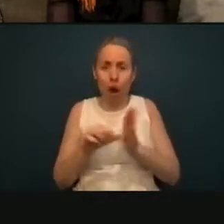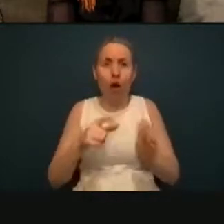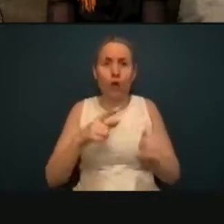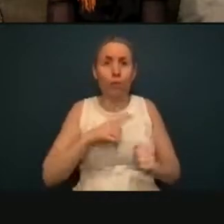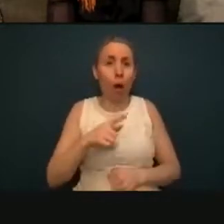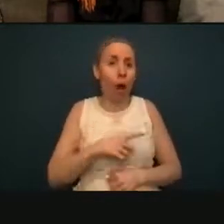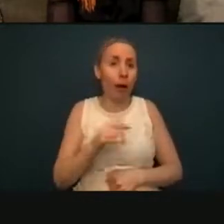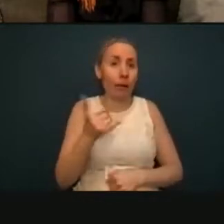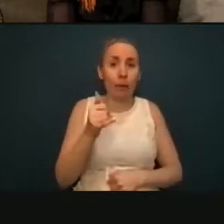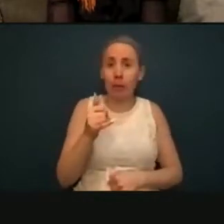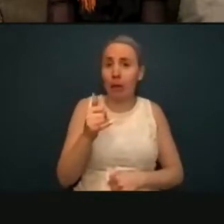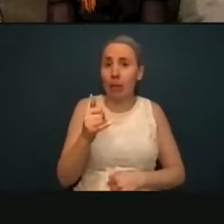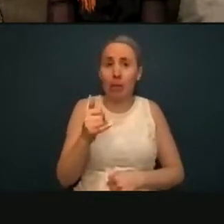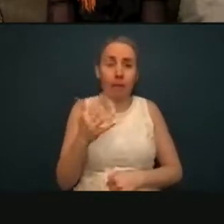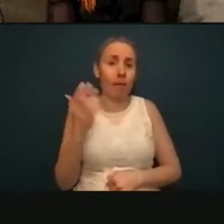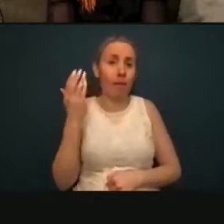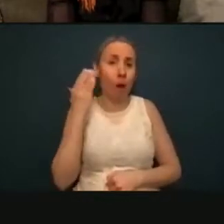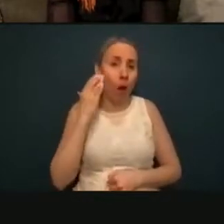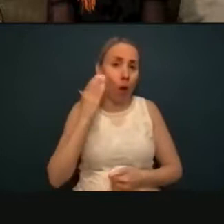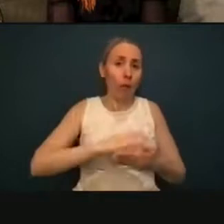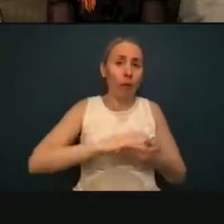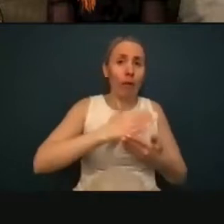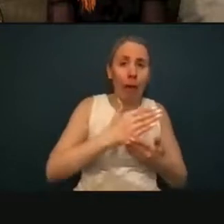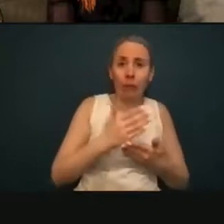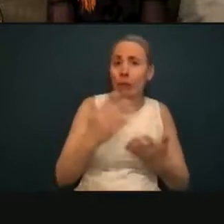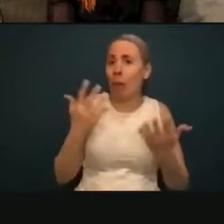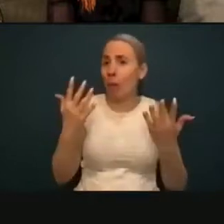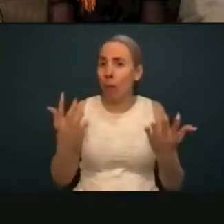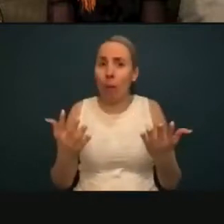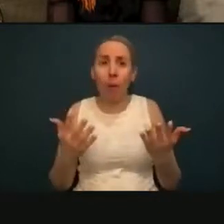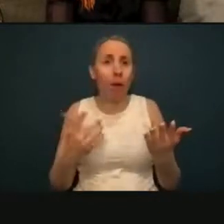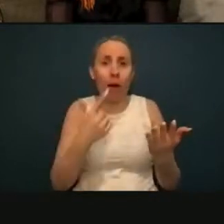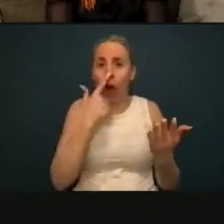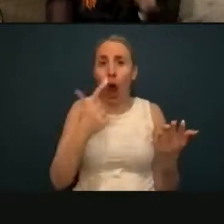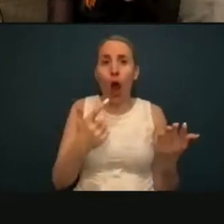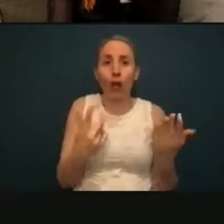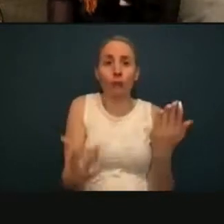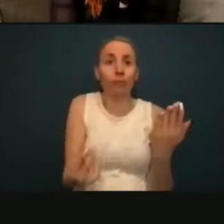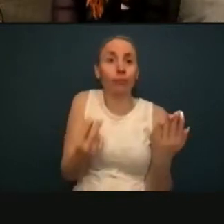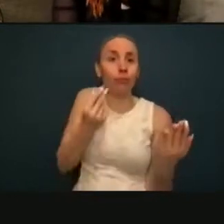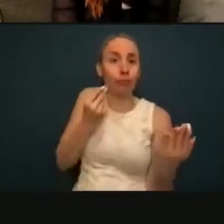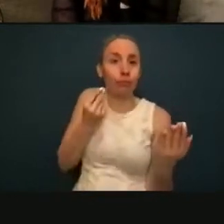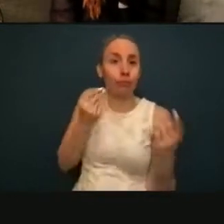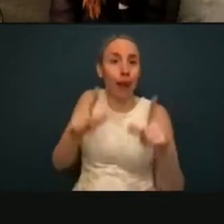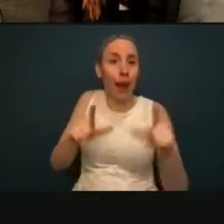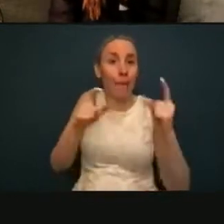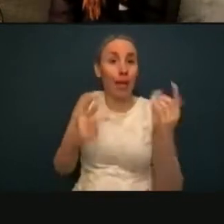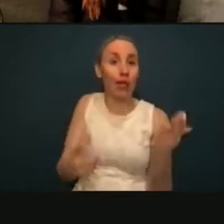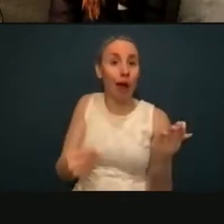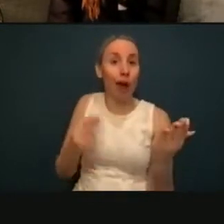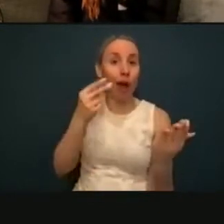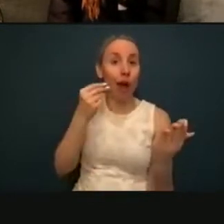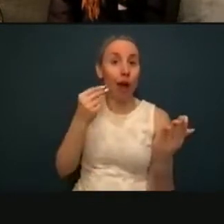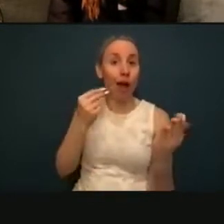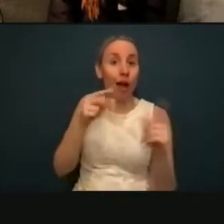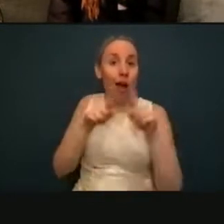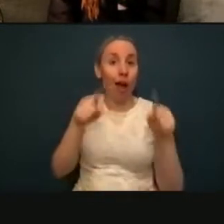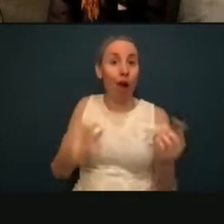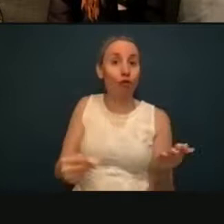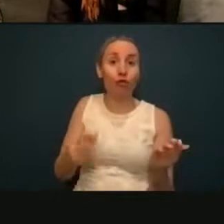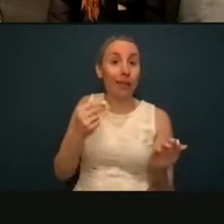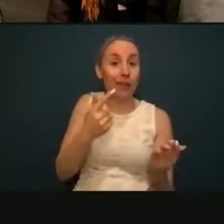not able to read all the images that we can find special on